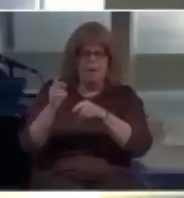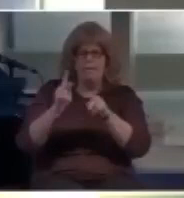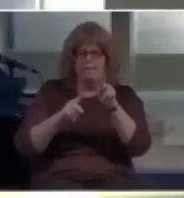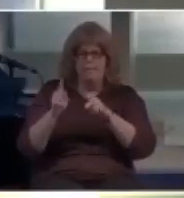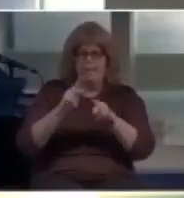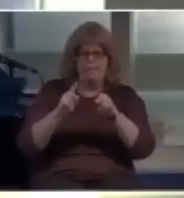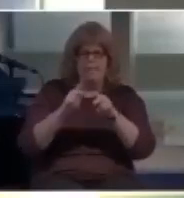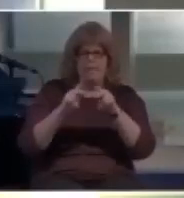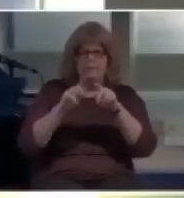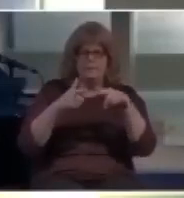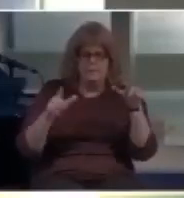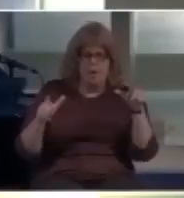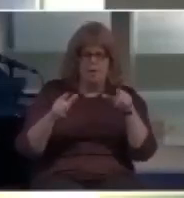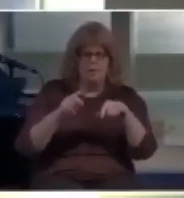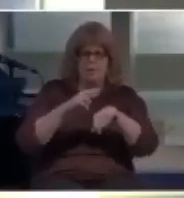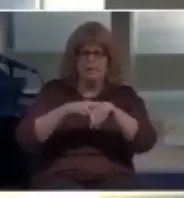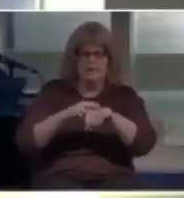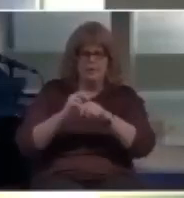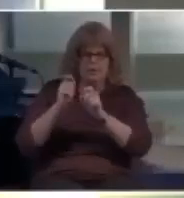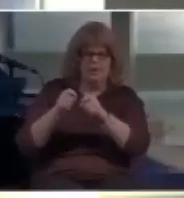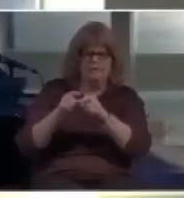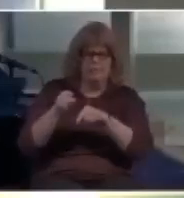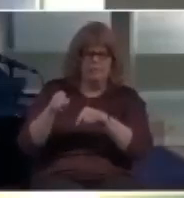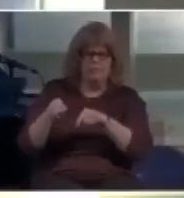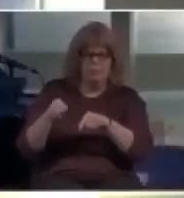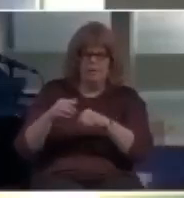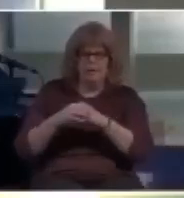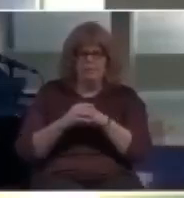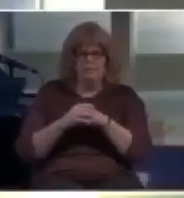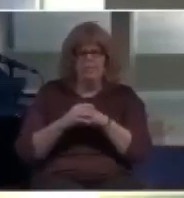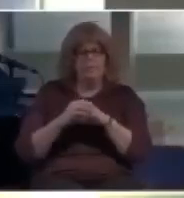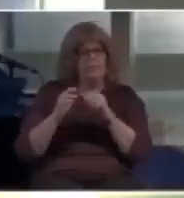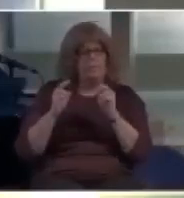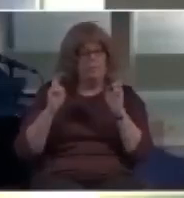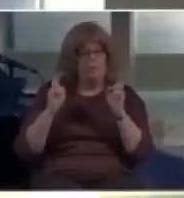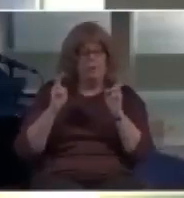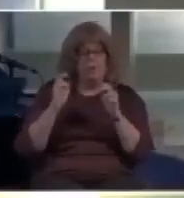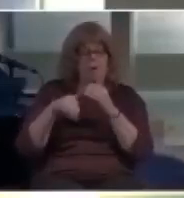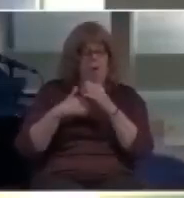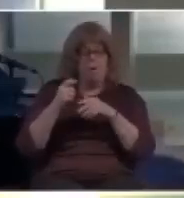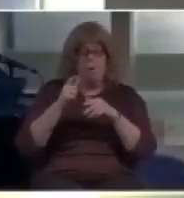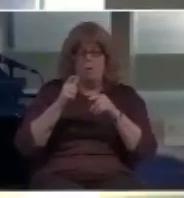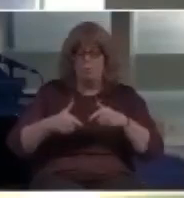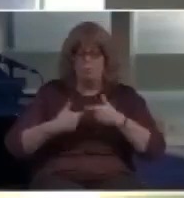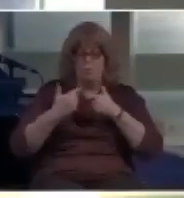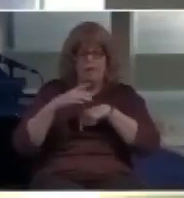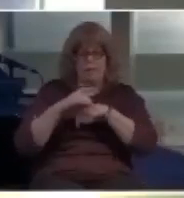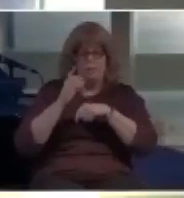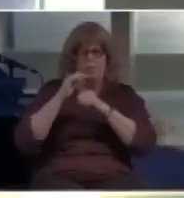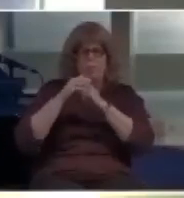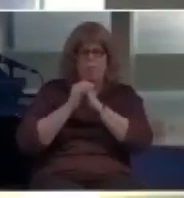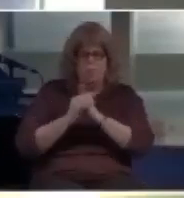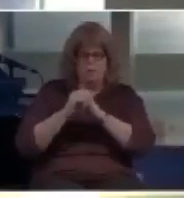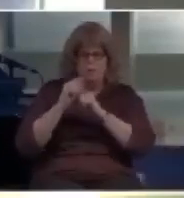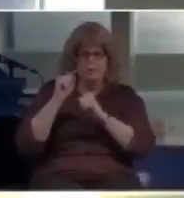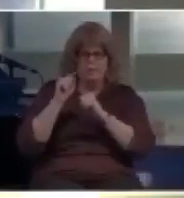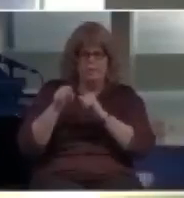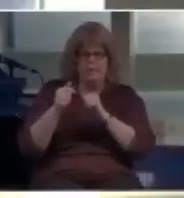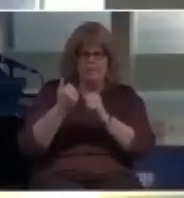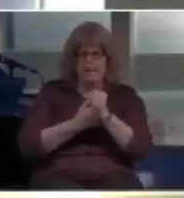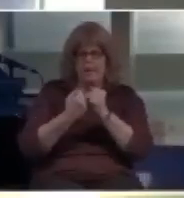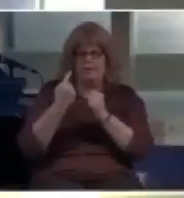and nation was given to him. All who dwell on the earth will worship him.